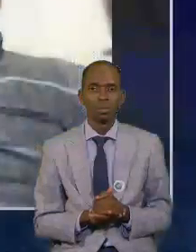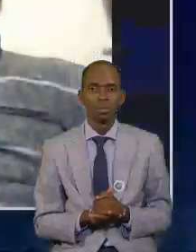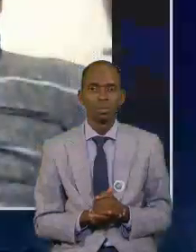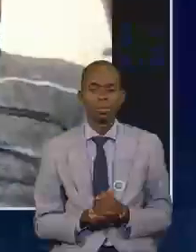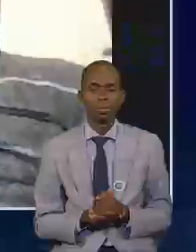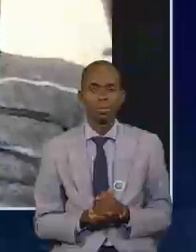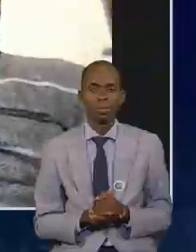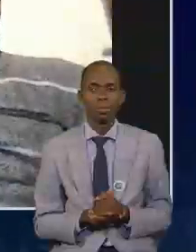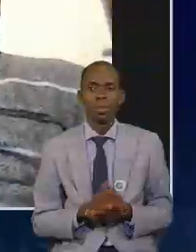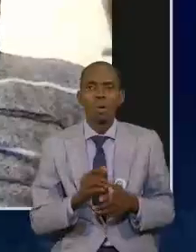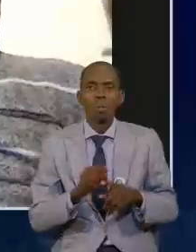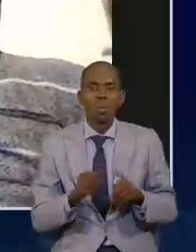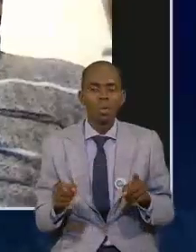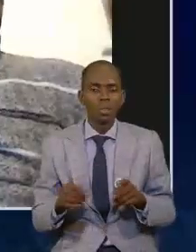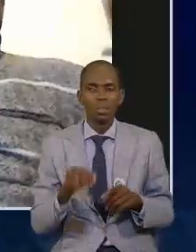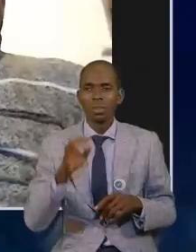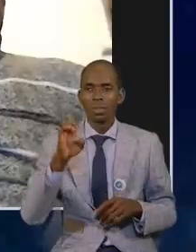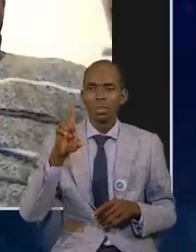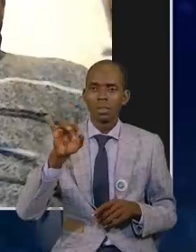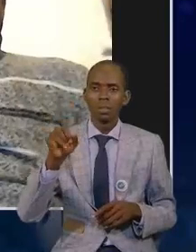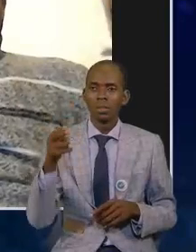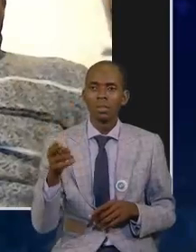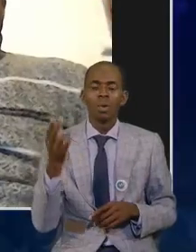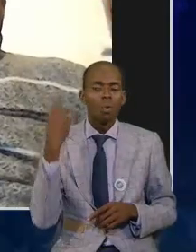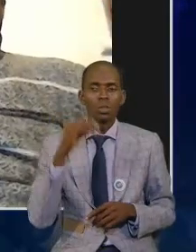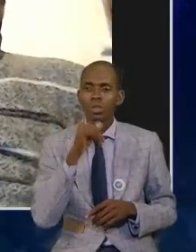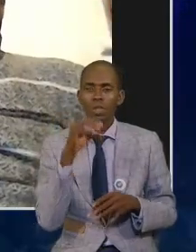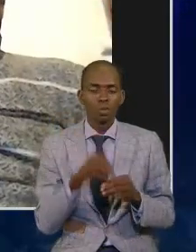But Elijah was not in conflict with anybody.